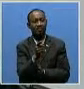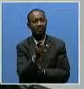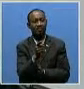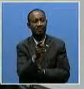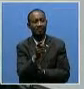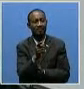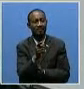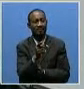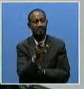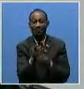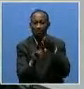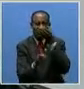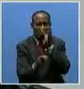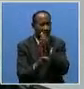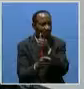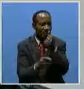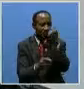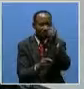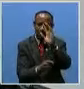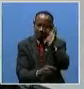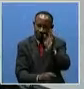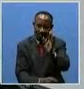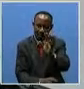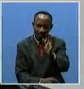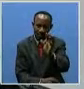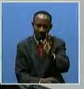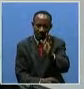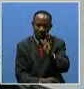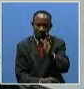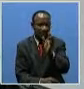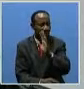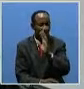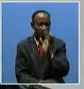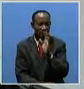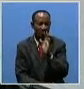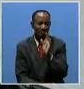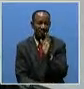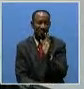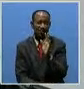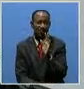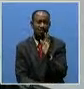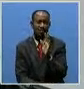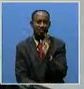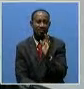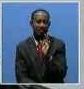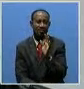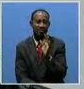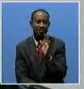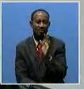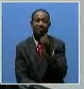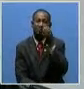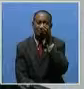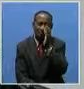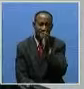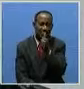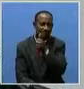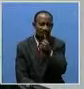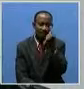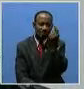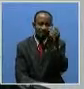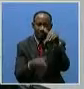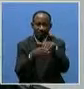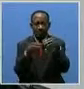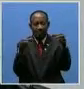You don't have to corrupt anybody going forward to get your title at lands. You don't have to corrupt anyone in a